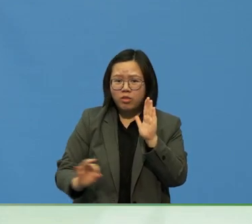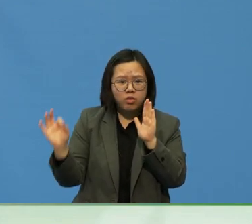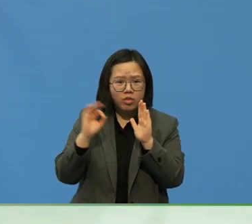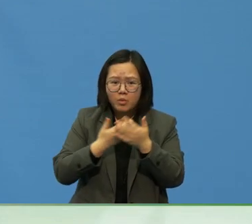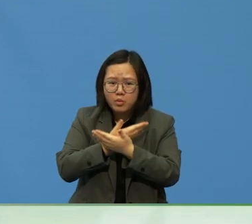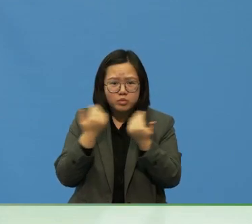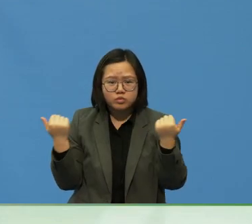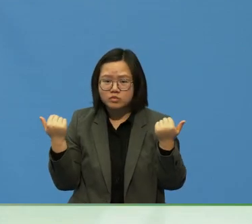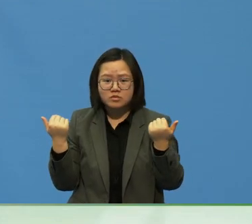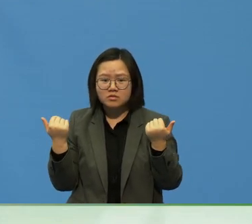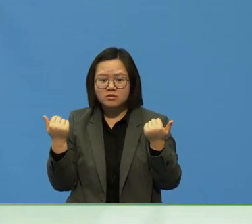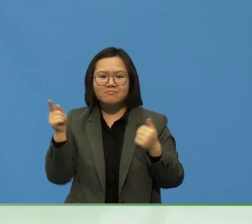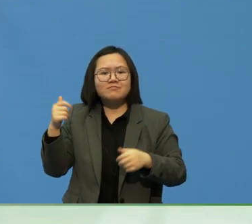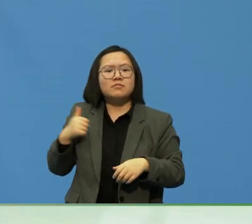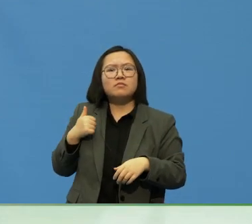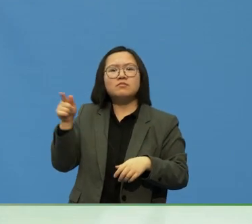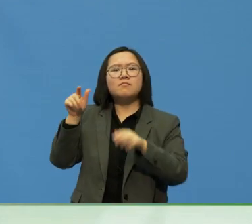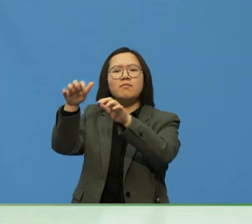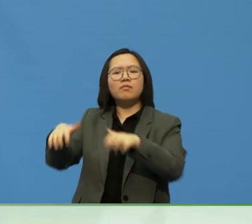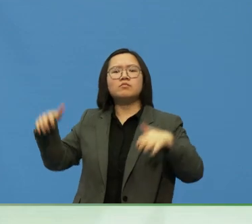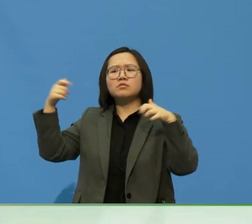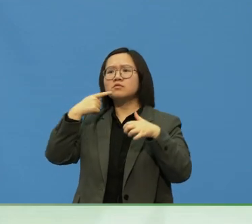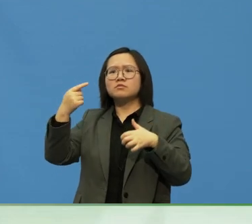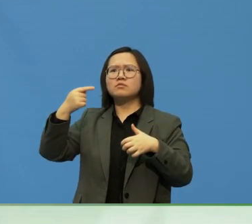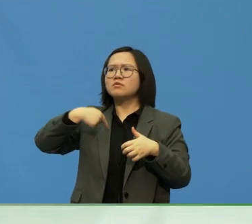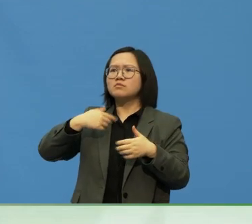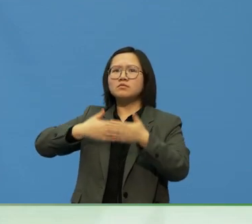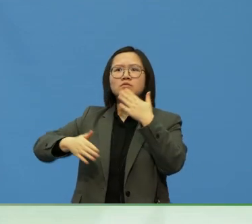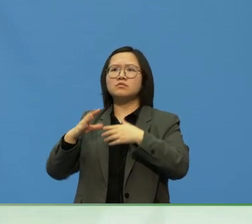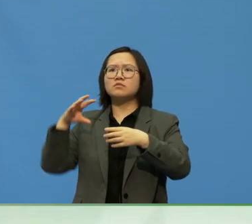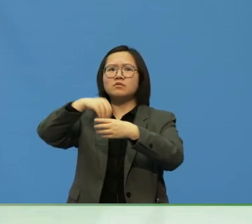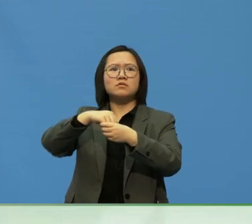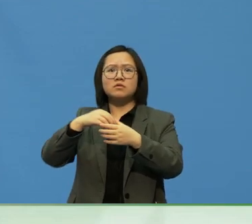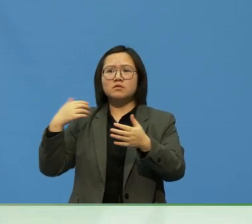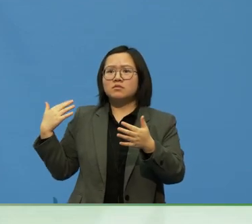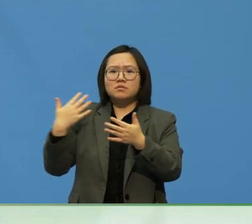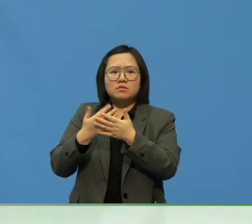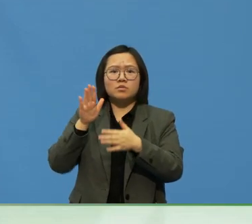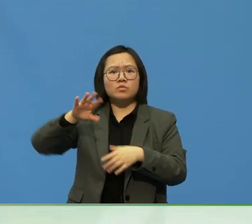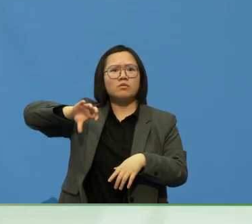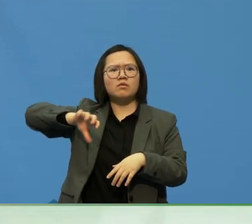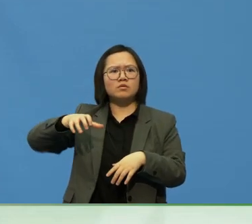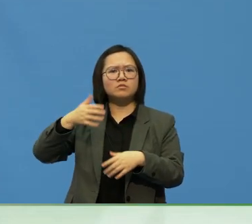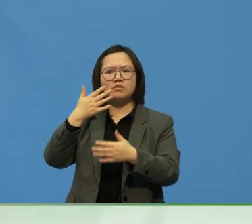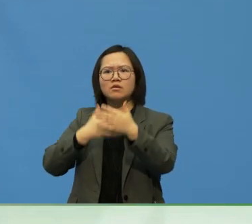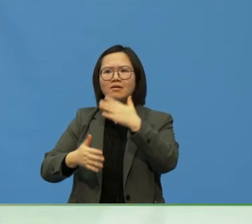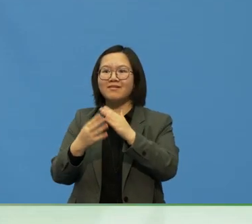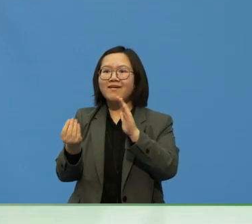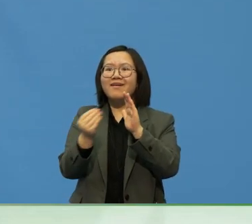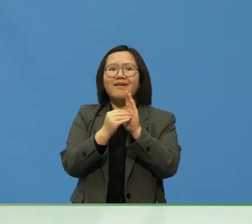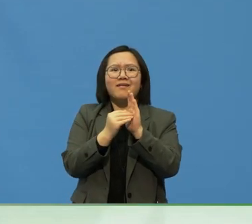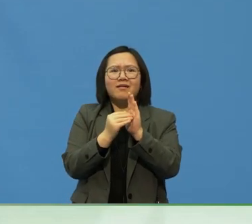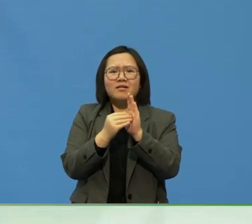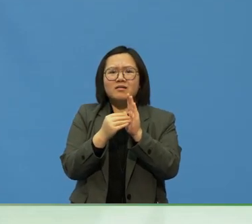and said, you have not included us in this foundational document for our country, that disability was added at the